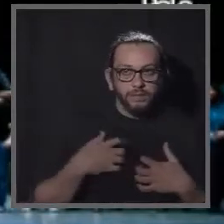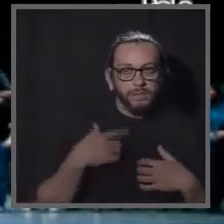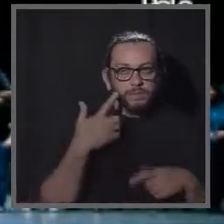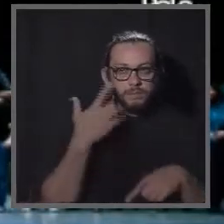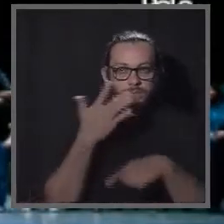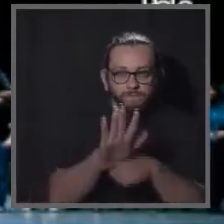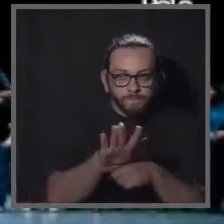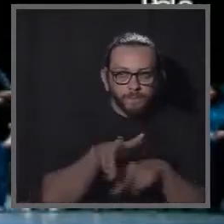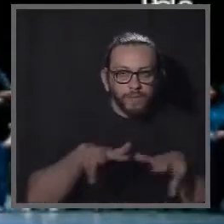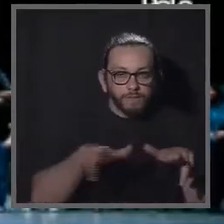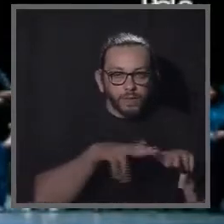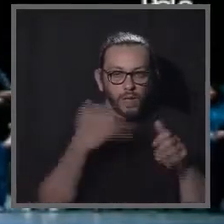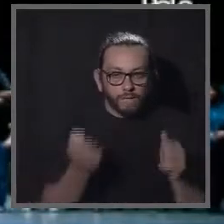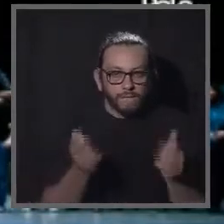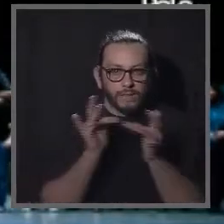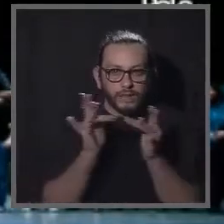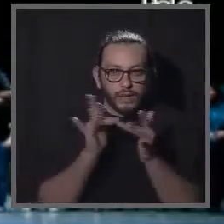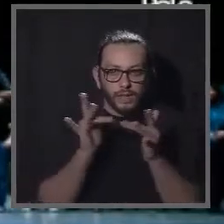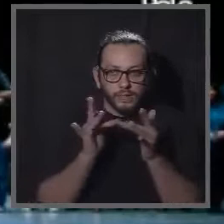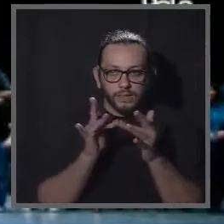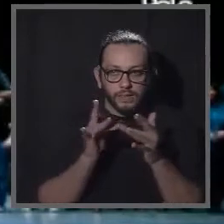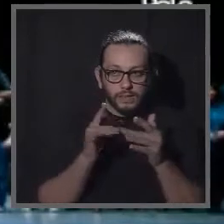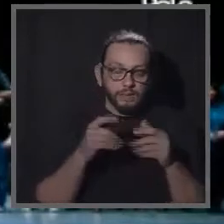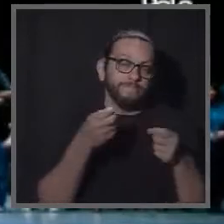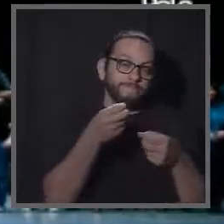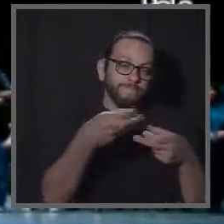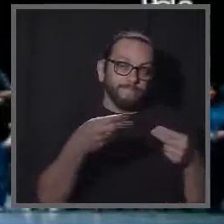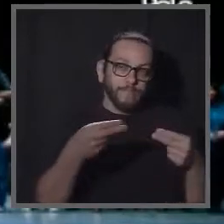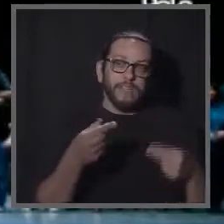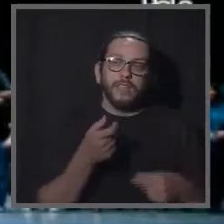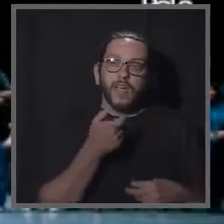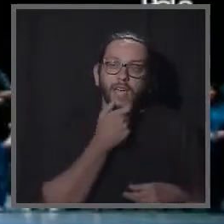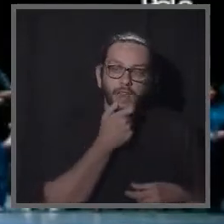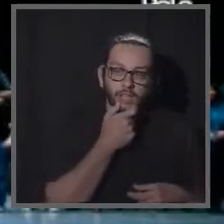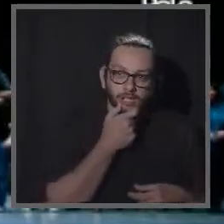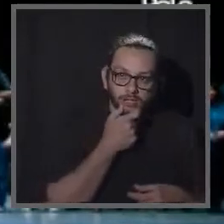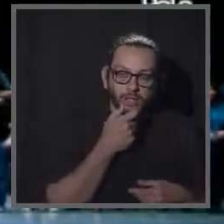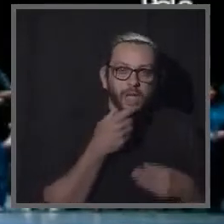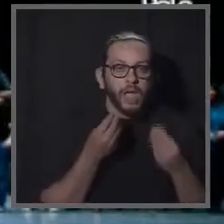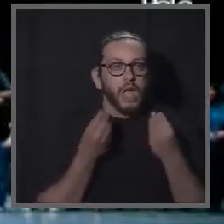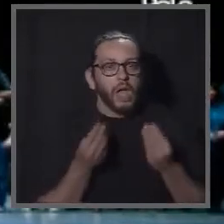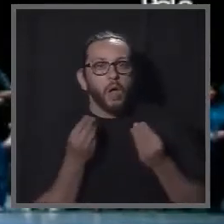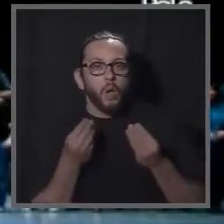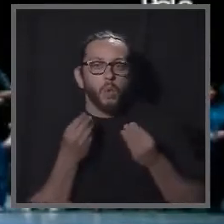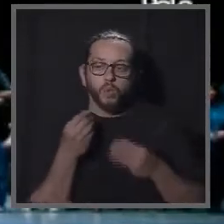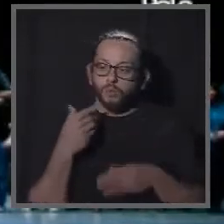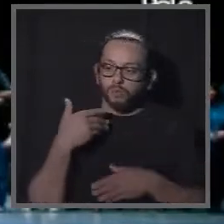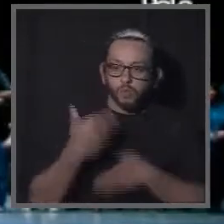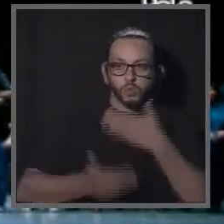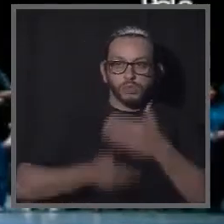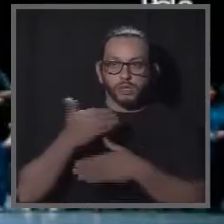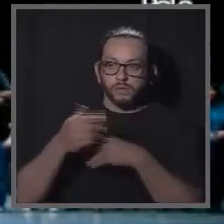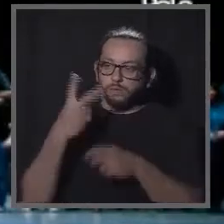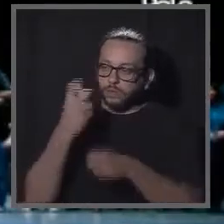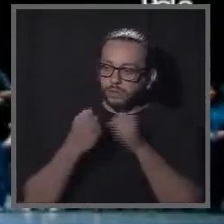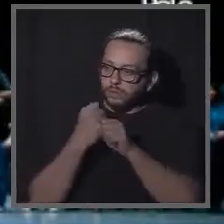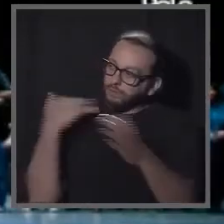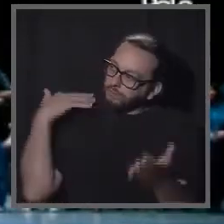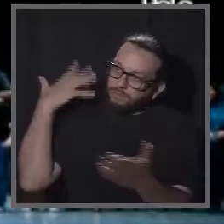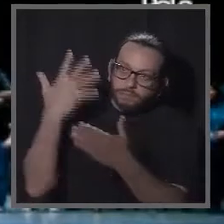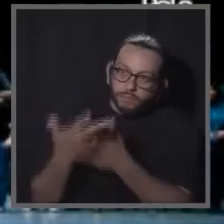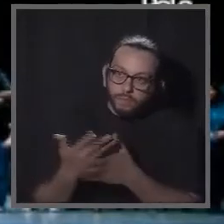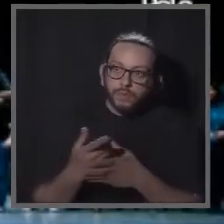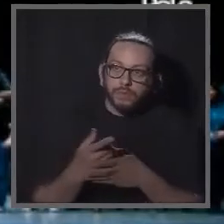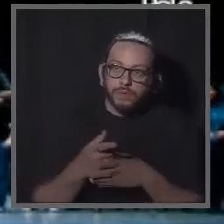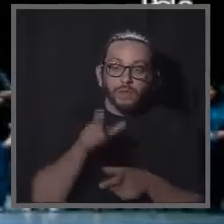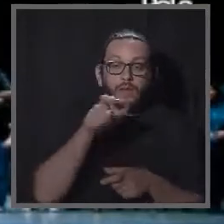online documentary with English subtitles that in fact the title is Full Body Citizens,